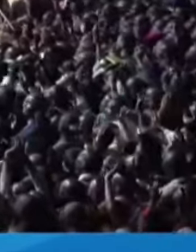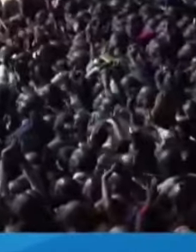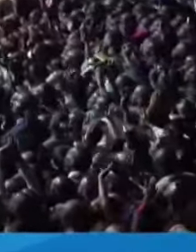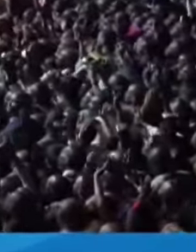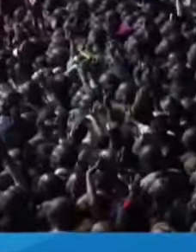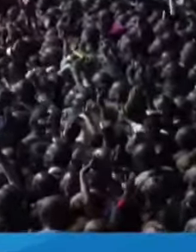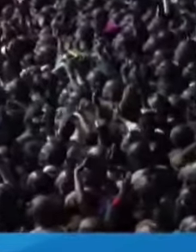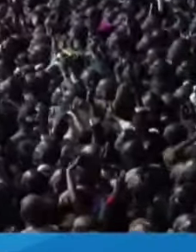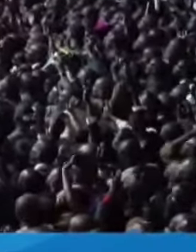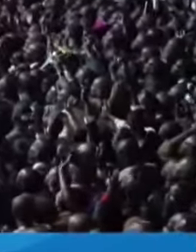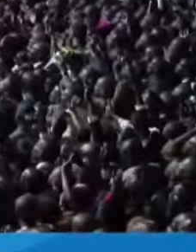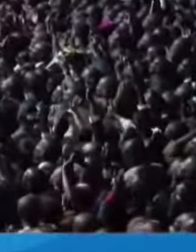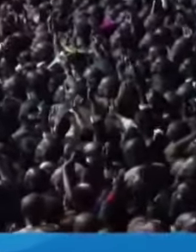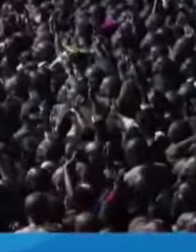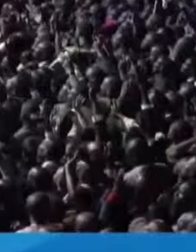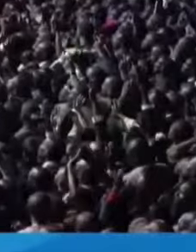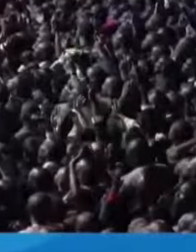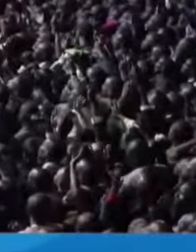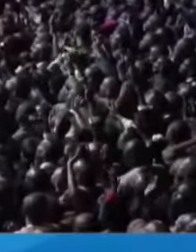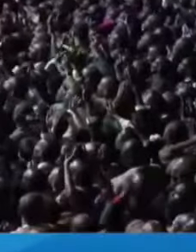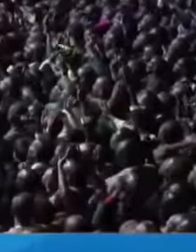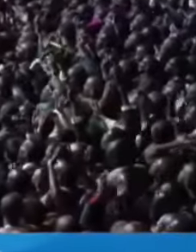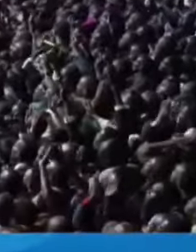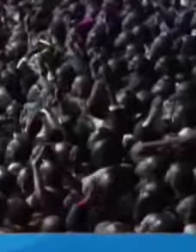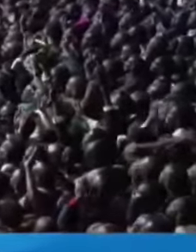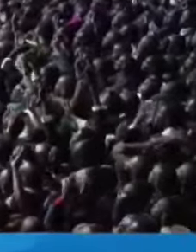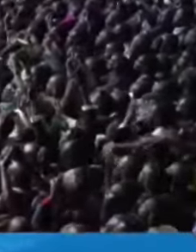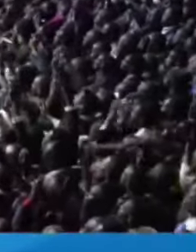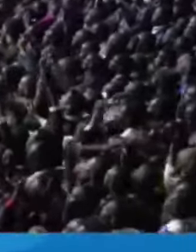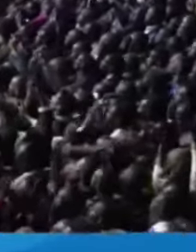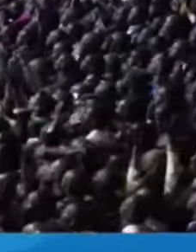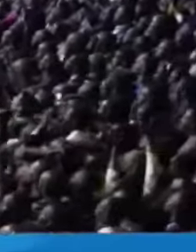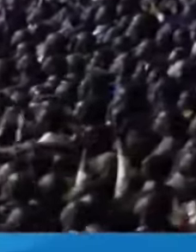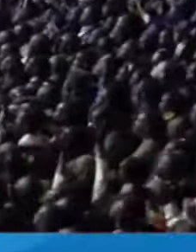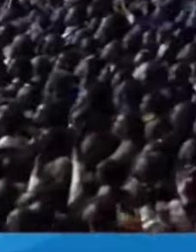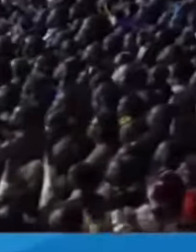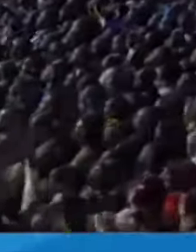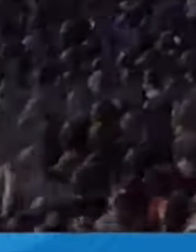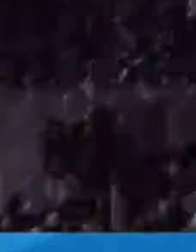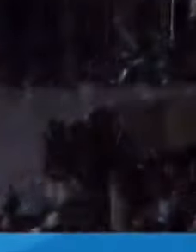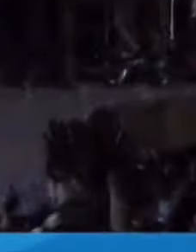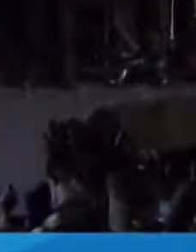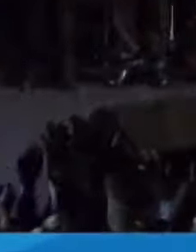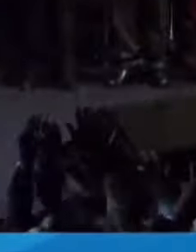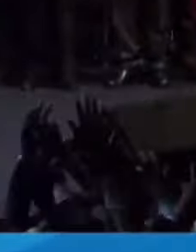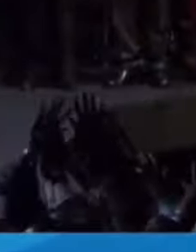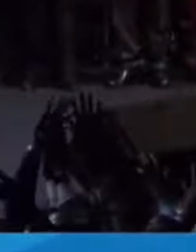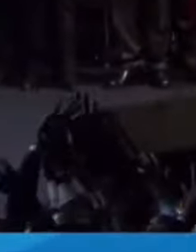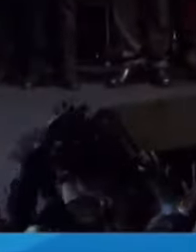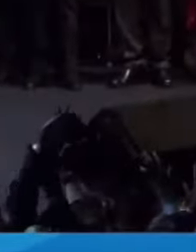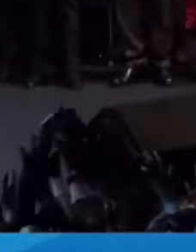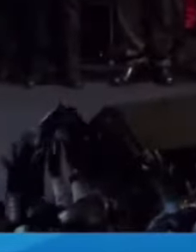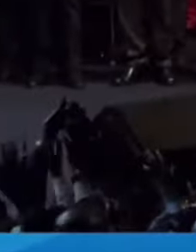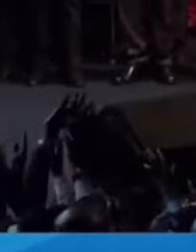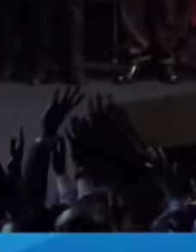righteous are an authority therefore the blessings of